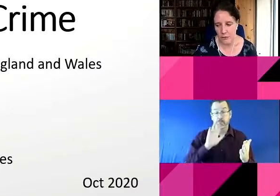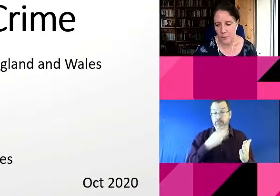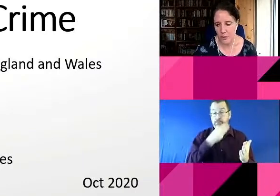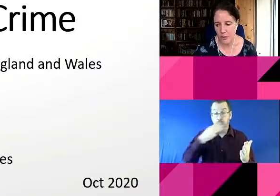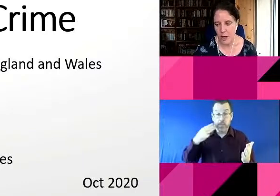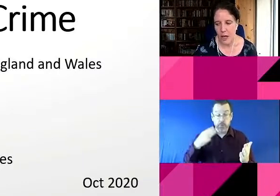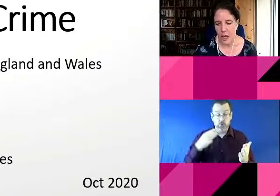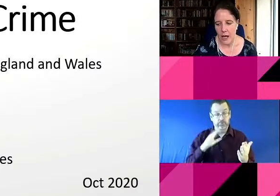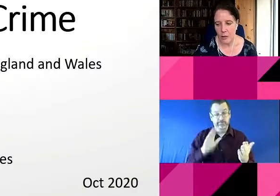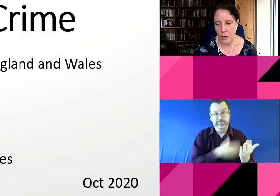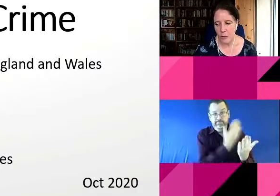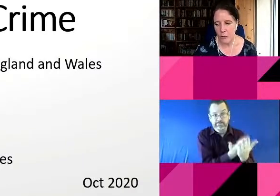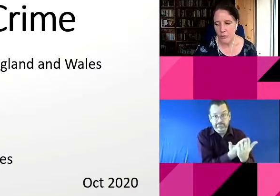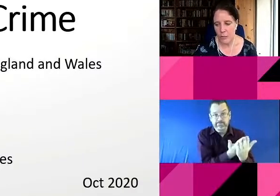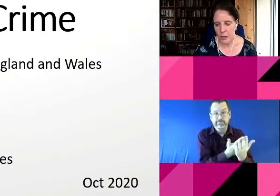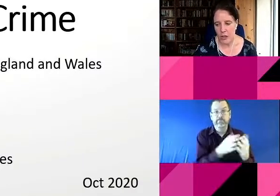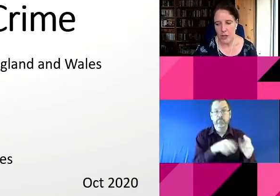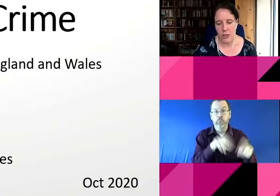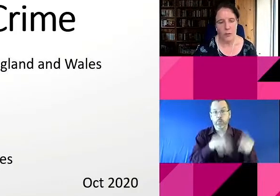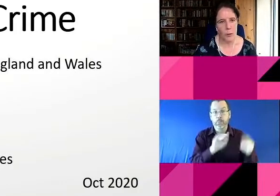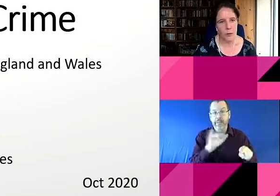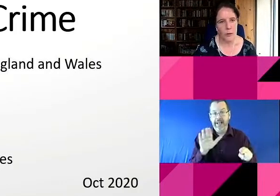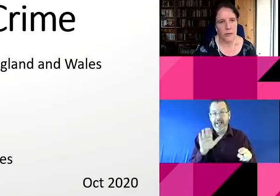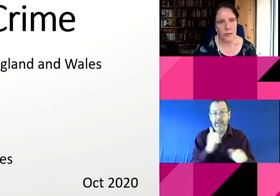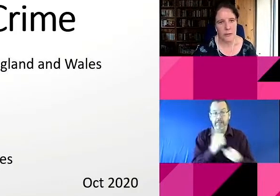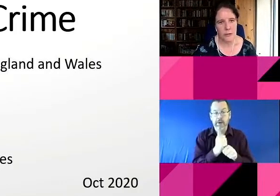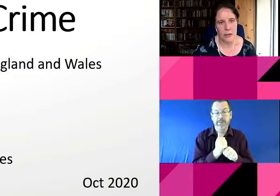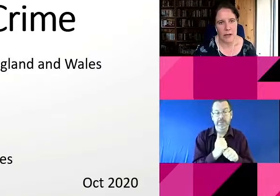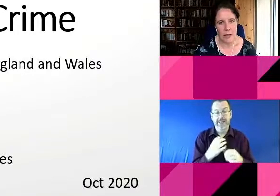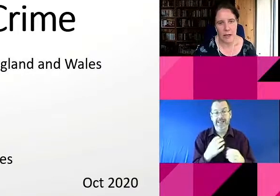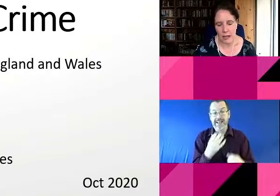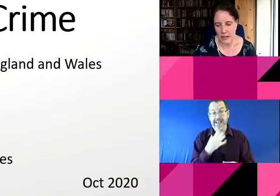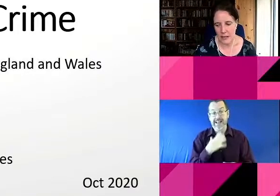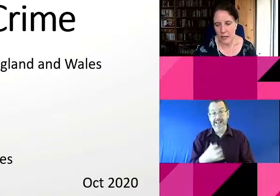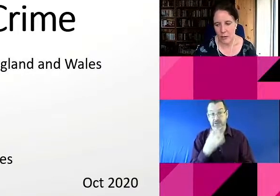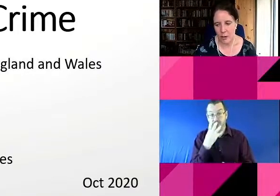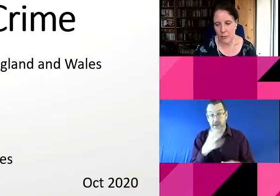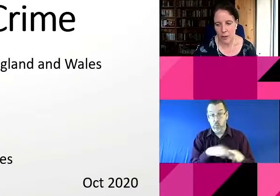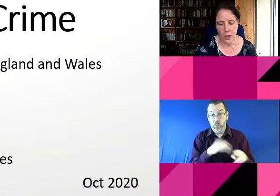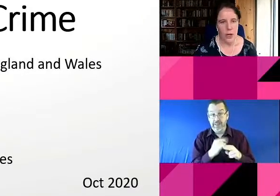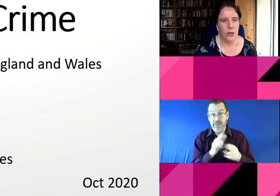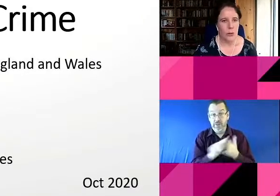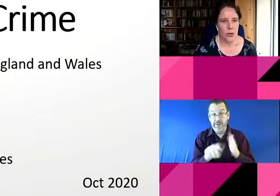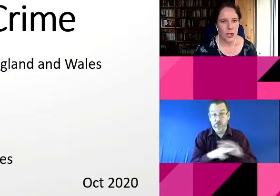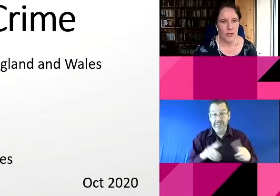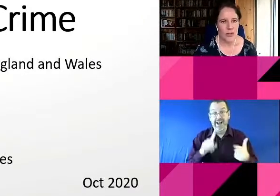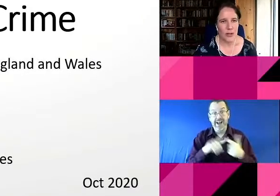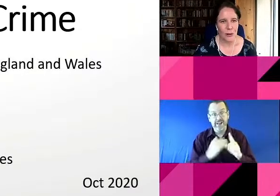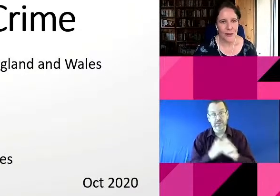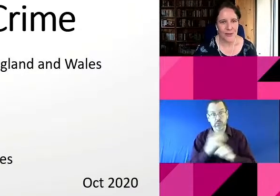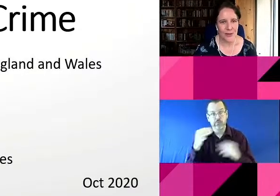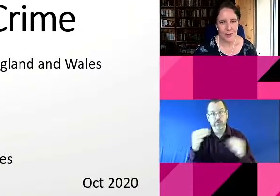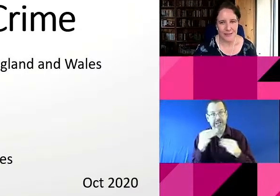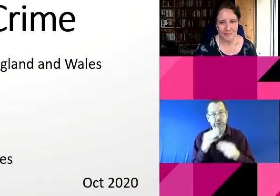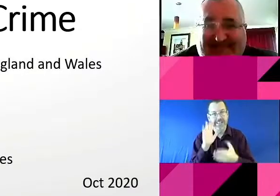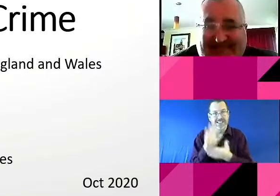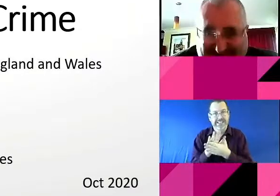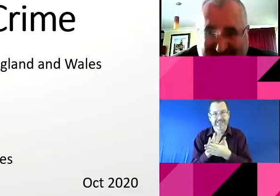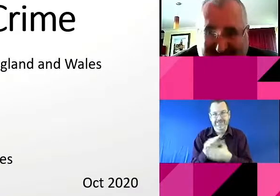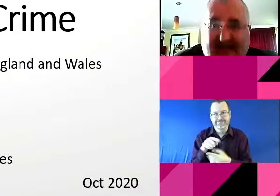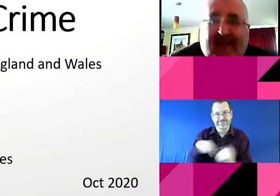formation of the government and to improving protections for people with disabilities against hate crime. So Seamus, you have the